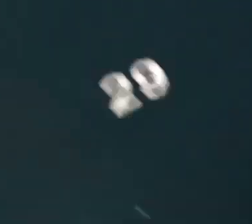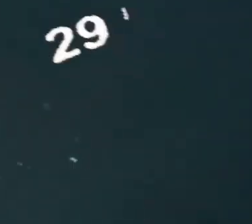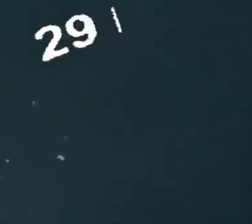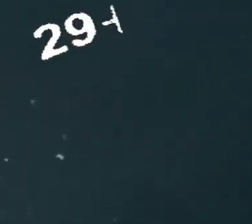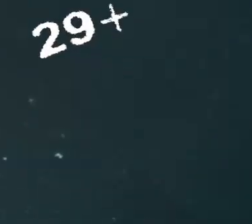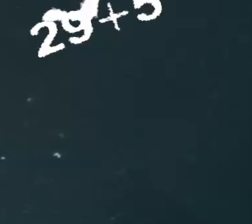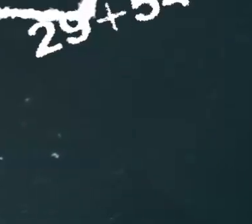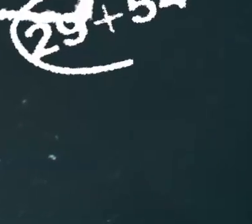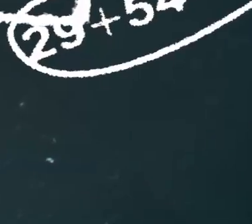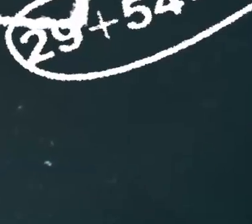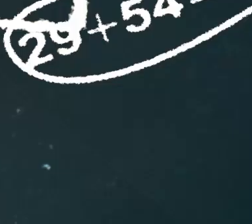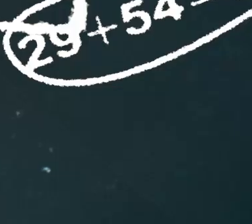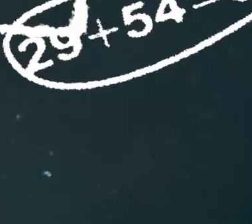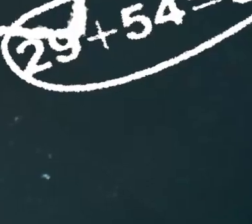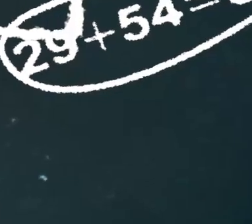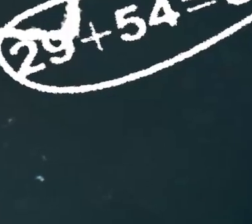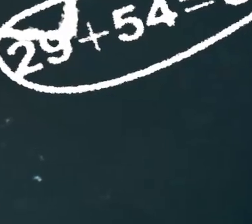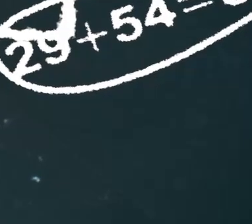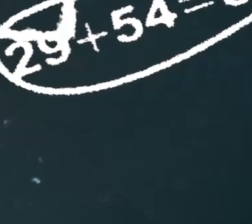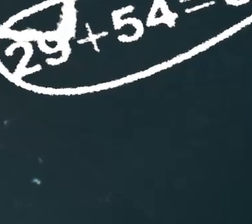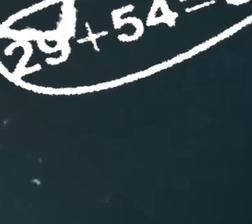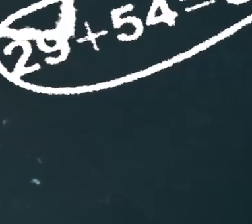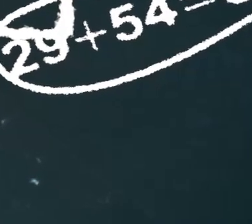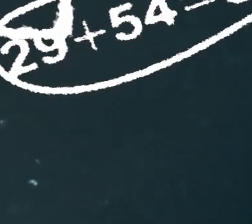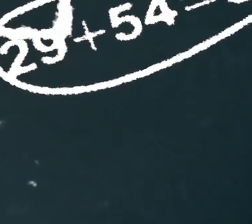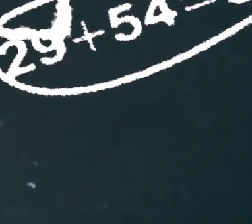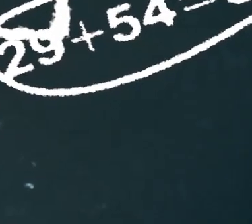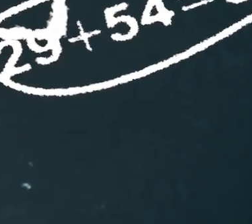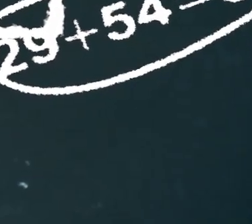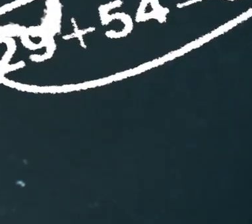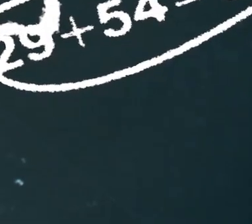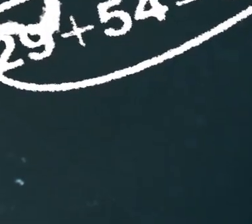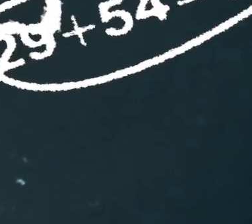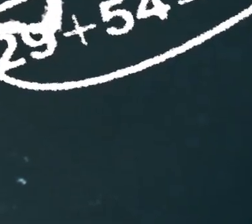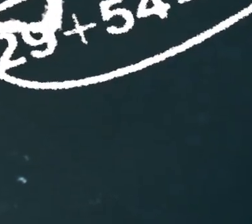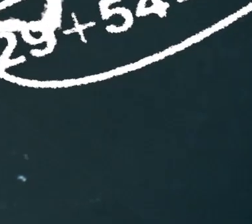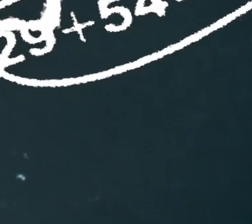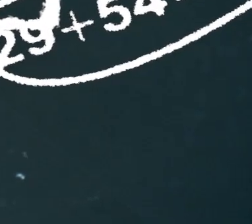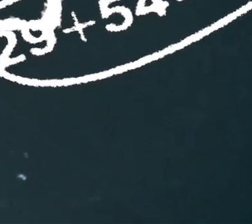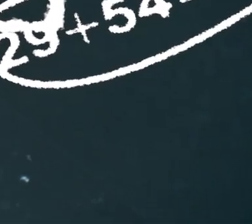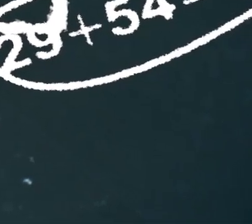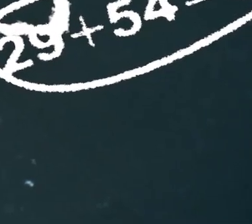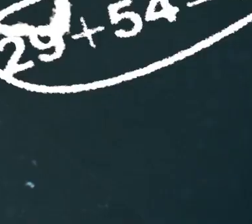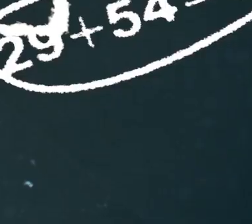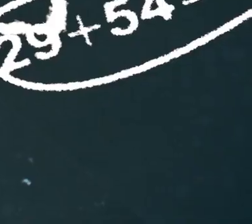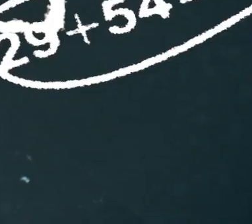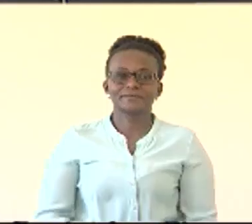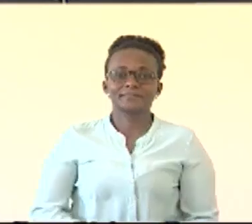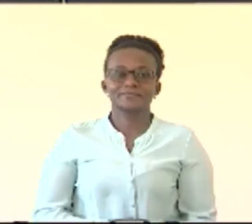Welcome to Study Time, a televised home learning program produced by Rwanda Education